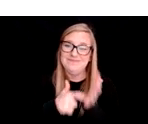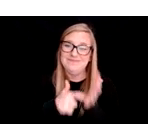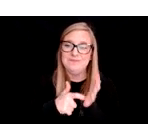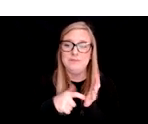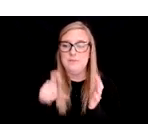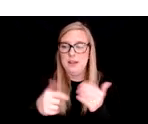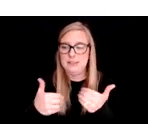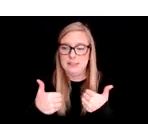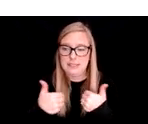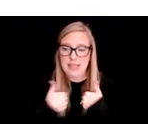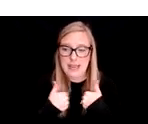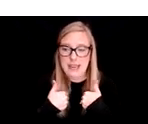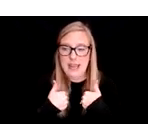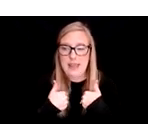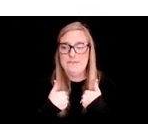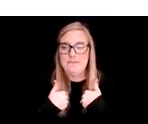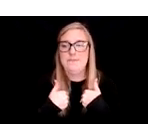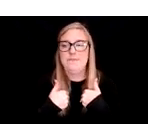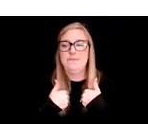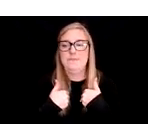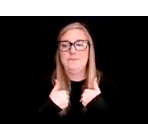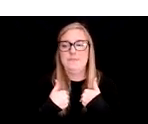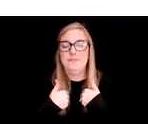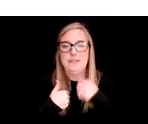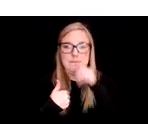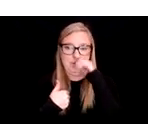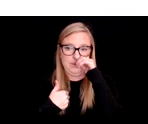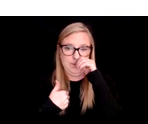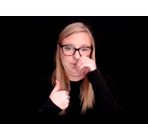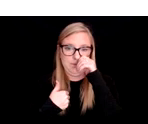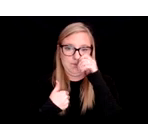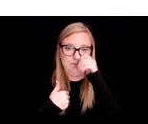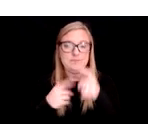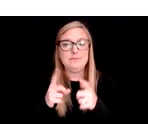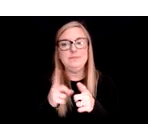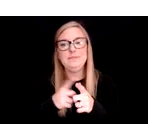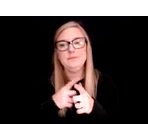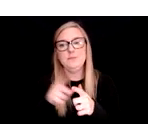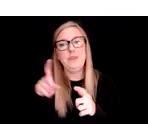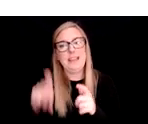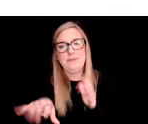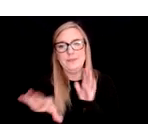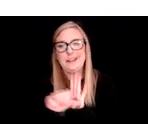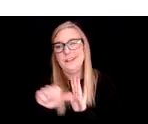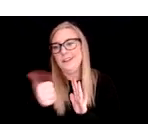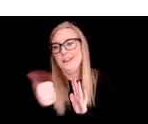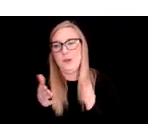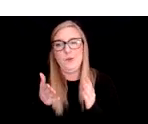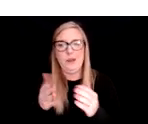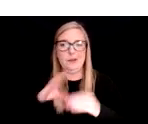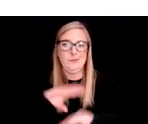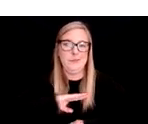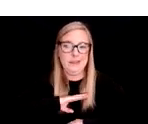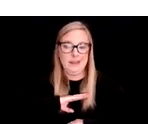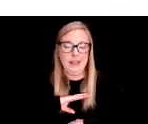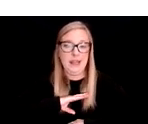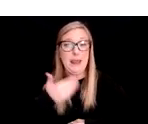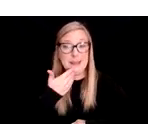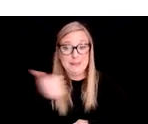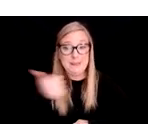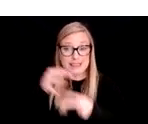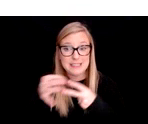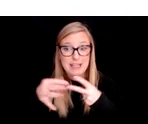functional requirement, that we are providing an alternative way to meet that. And the best way to do that is, with that